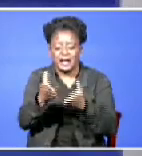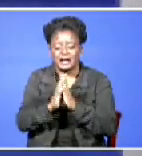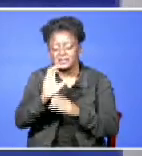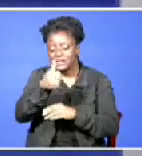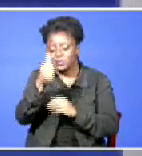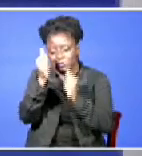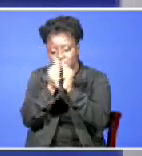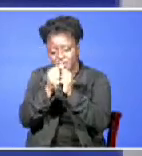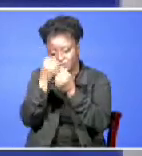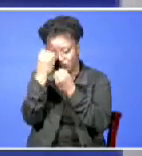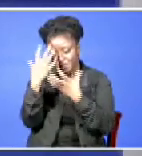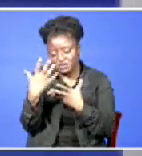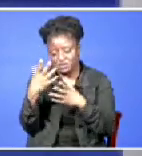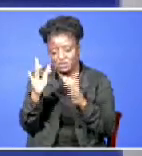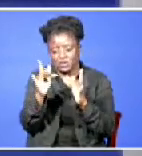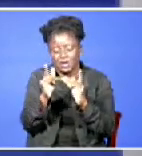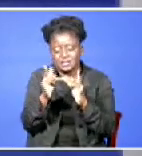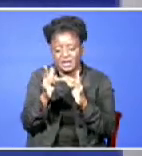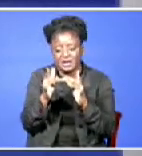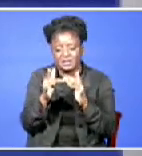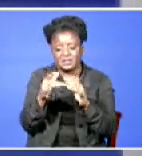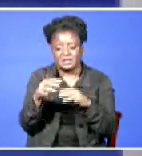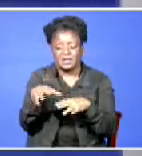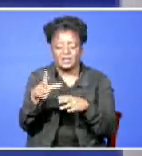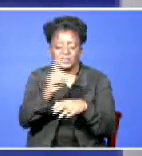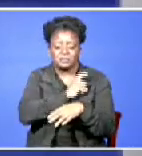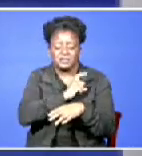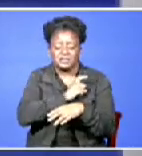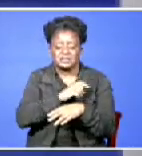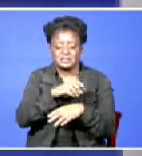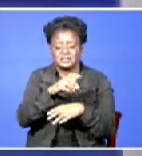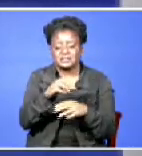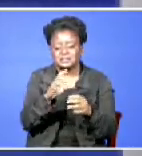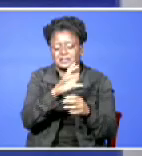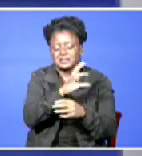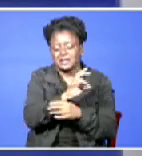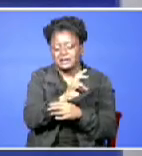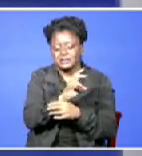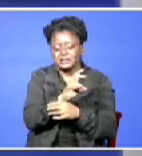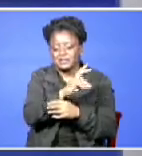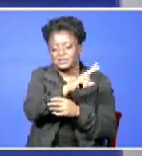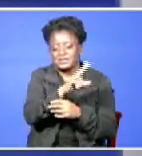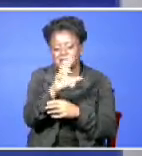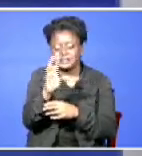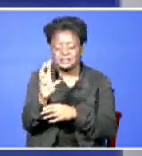contact the Marsh Harbor Police Station. The number there is 367-3437 or